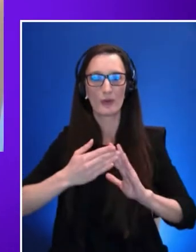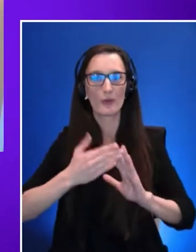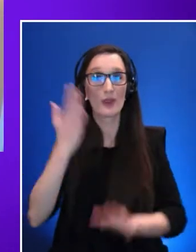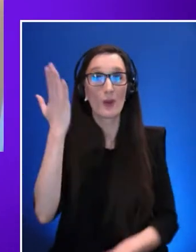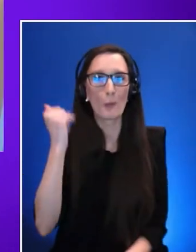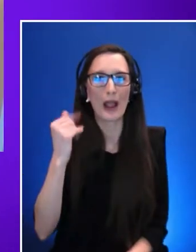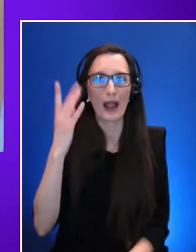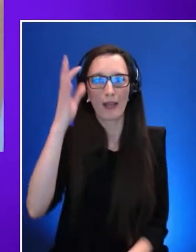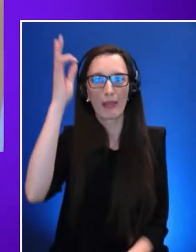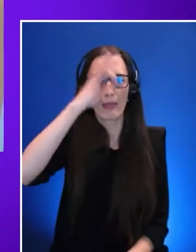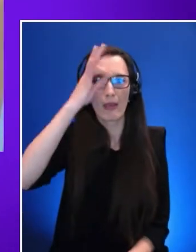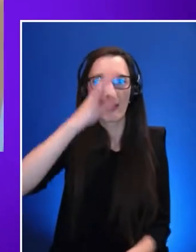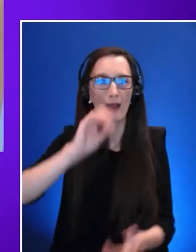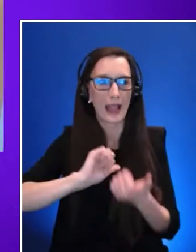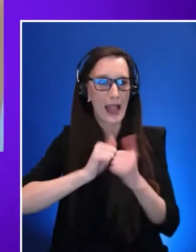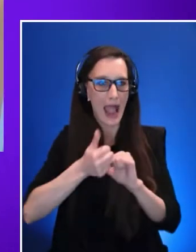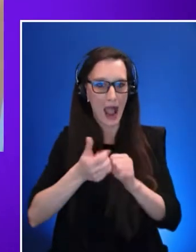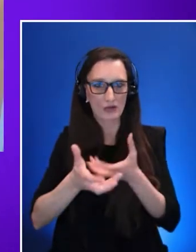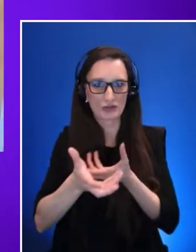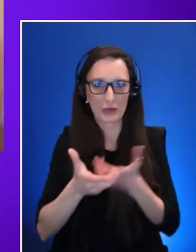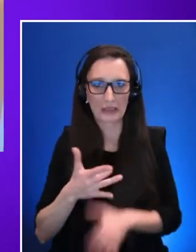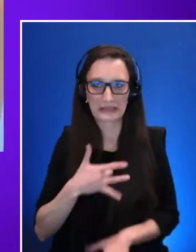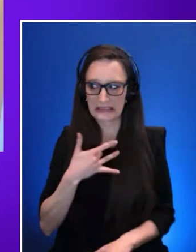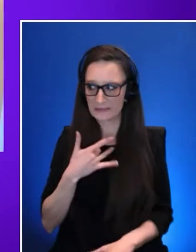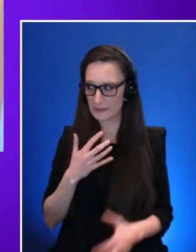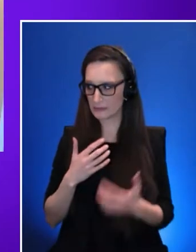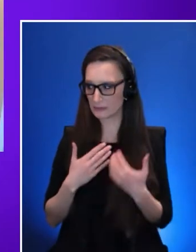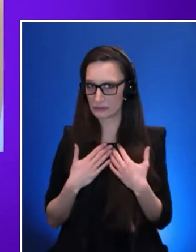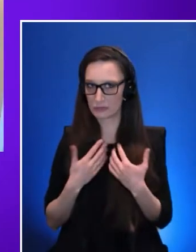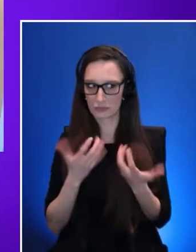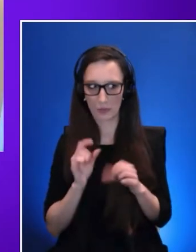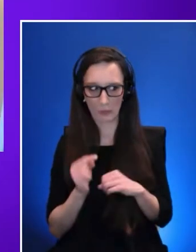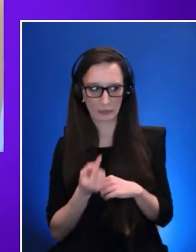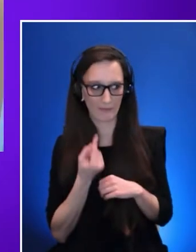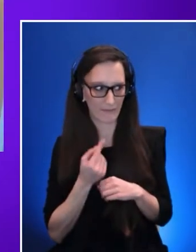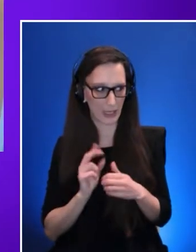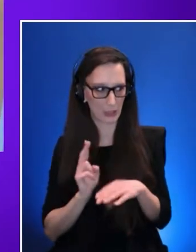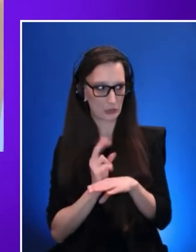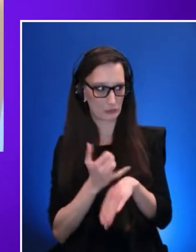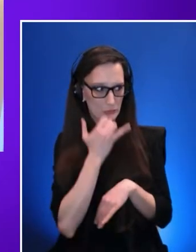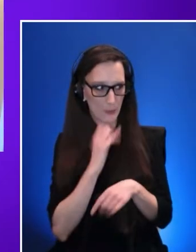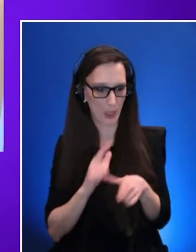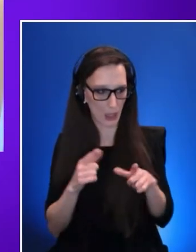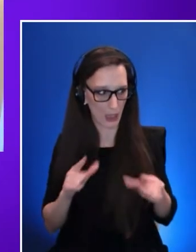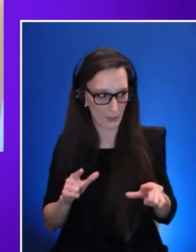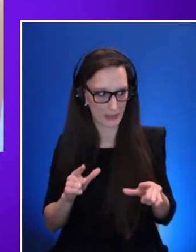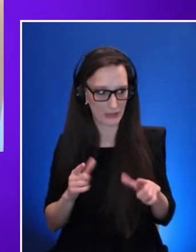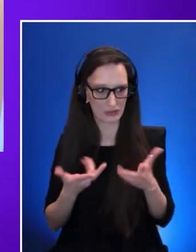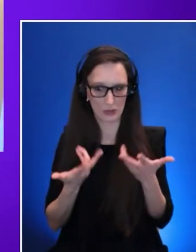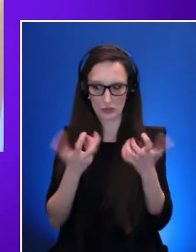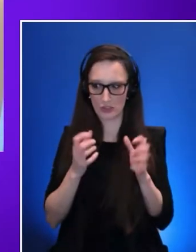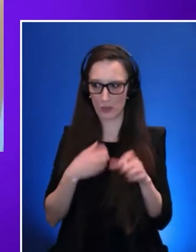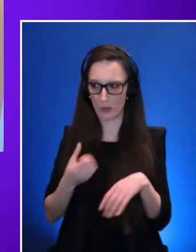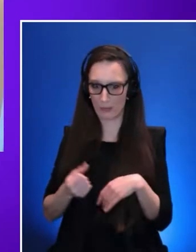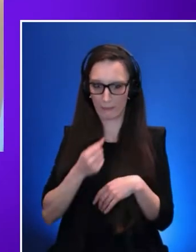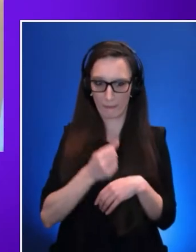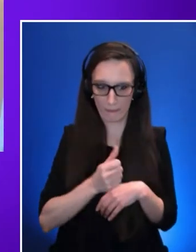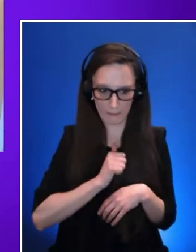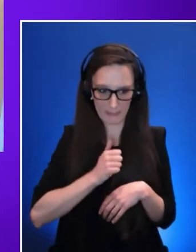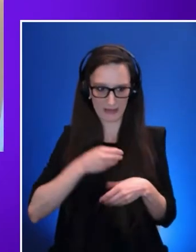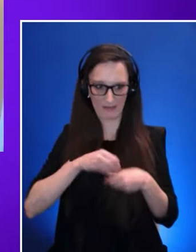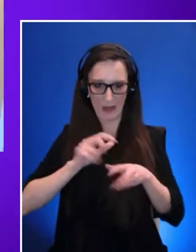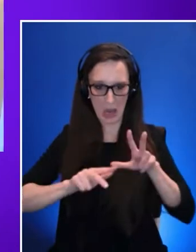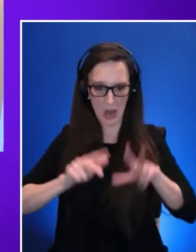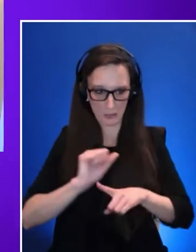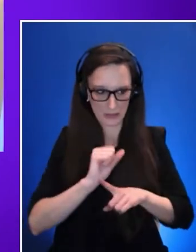they're self-conscious about the language. And so rather than put themselves in an awkward situation where they might think they're going to